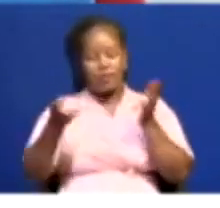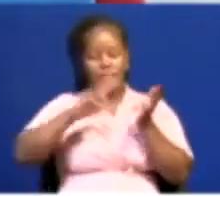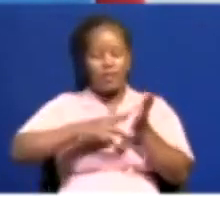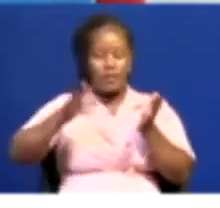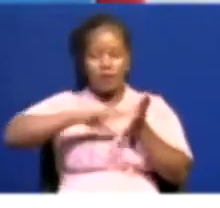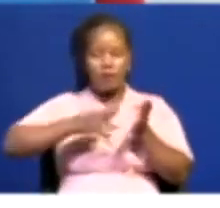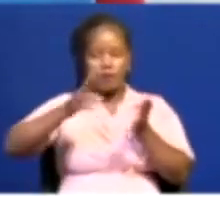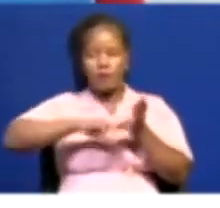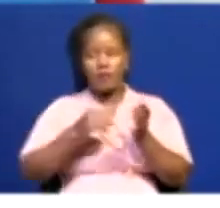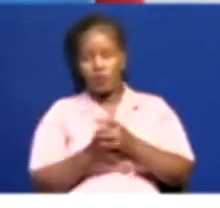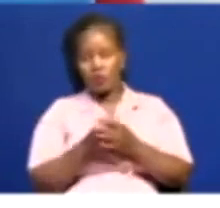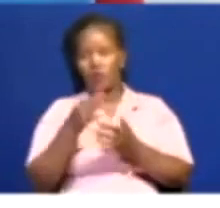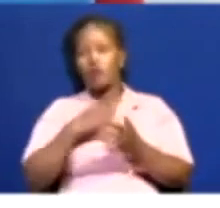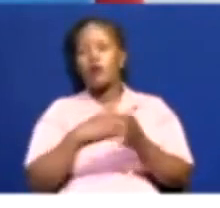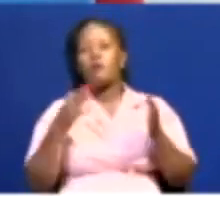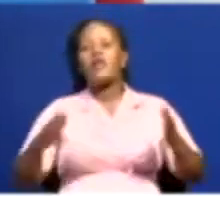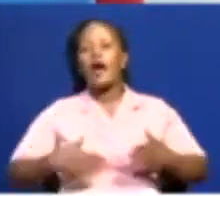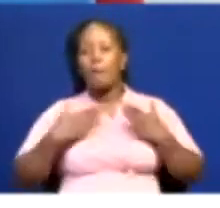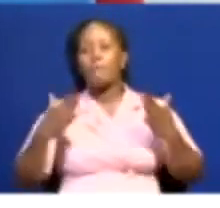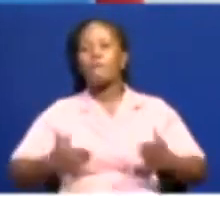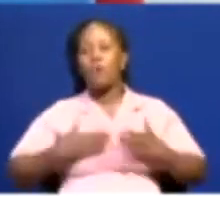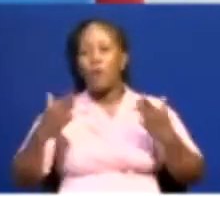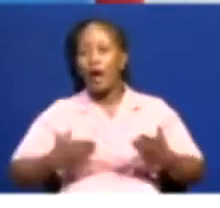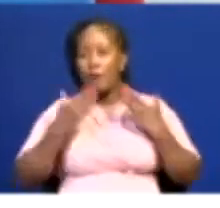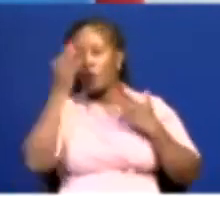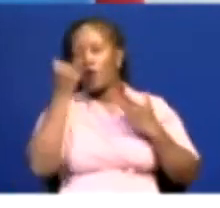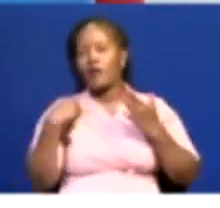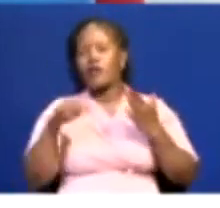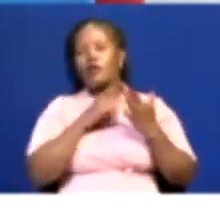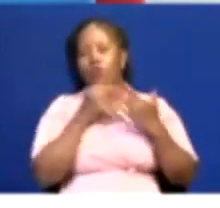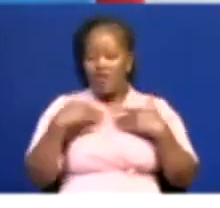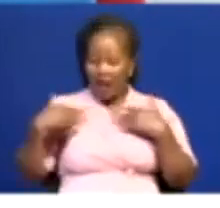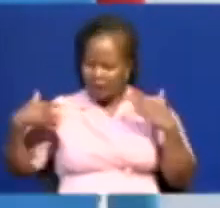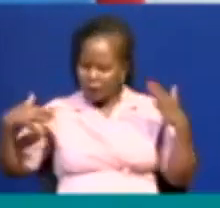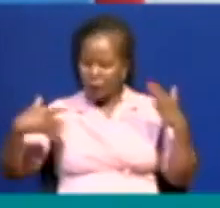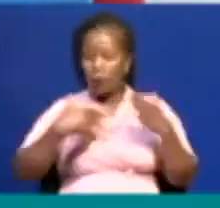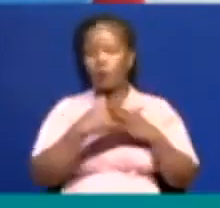capacities. So I'm very happy that we have come to this far, and we are very encouraged by that heterogeneity.